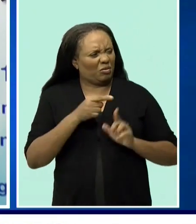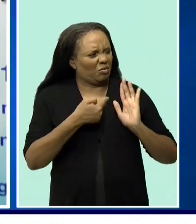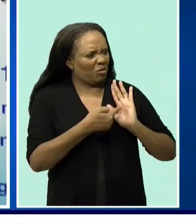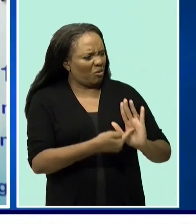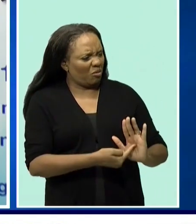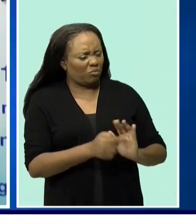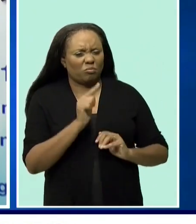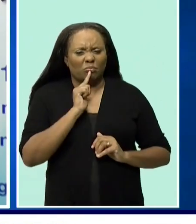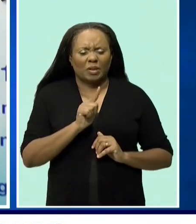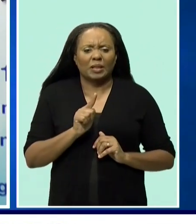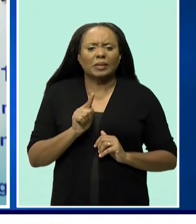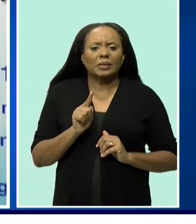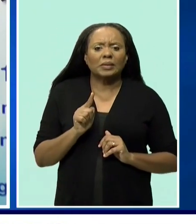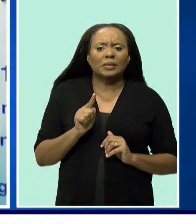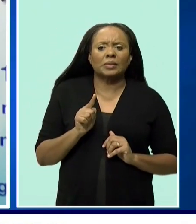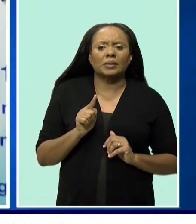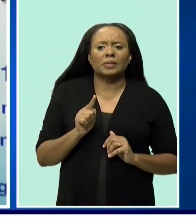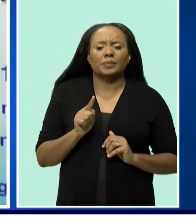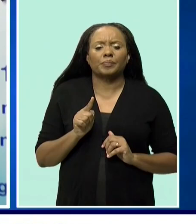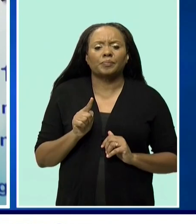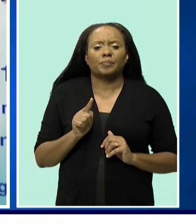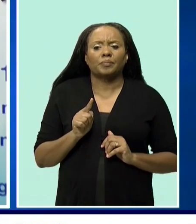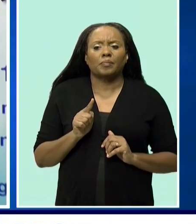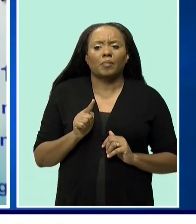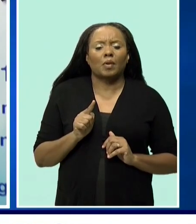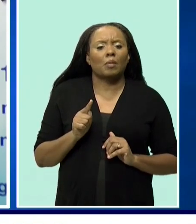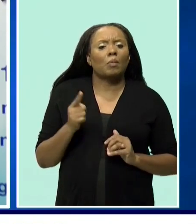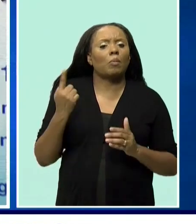needs of audiences identified.